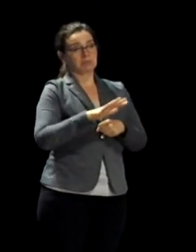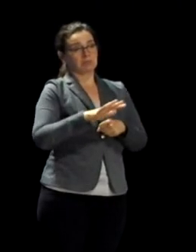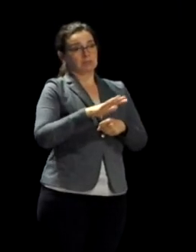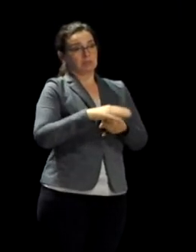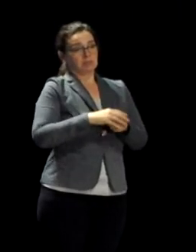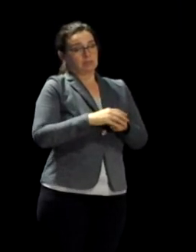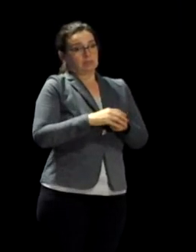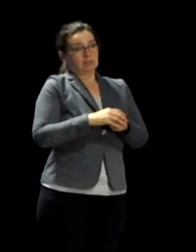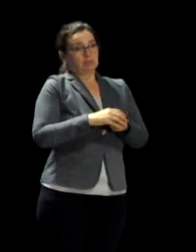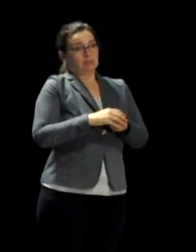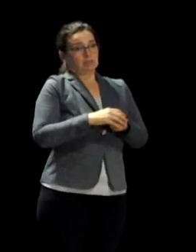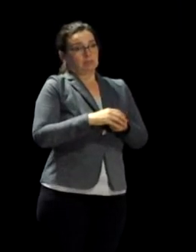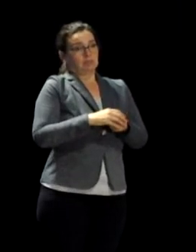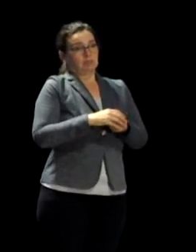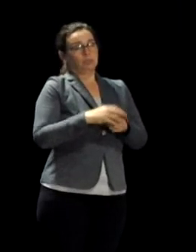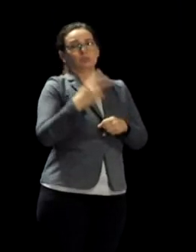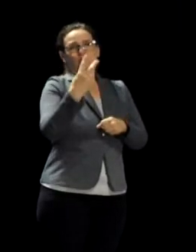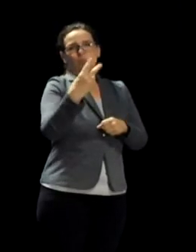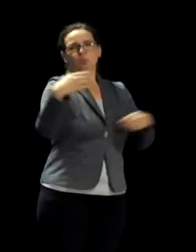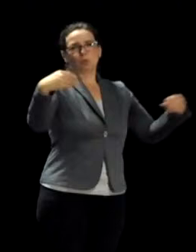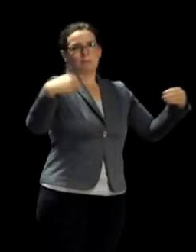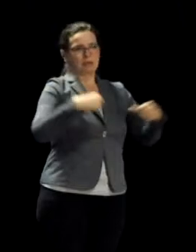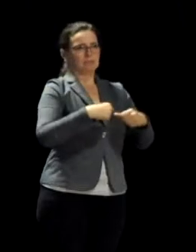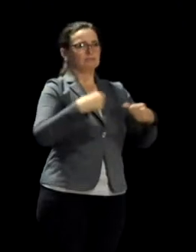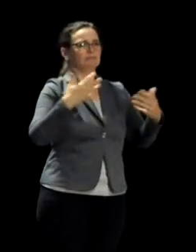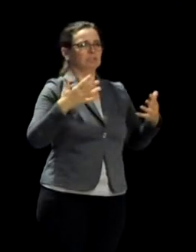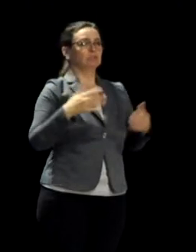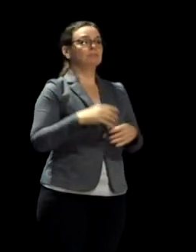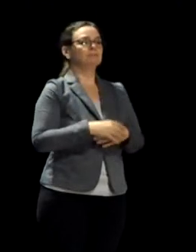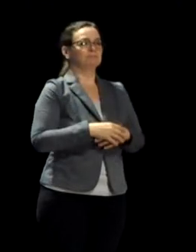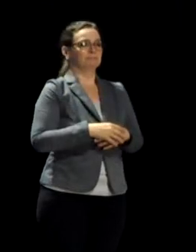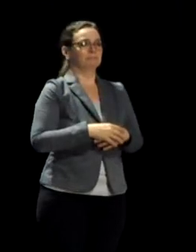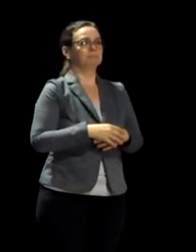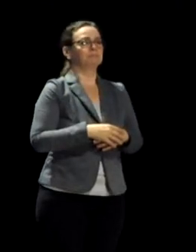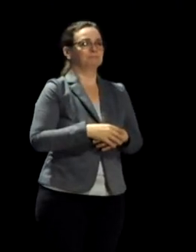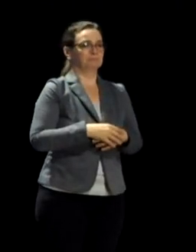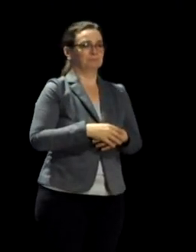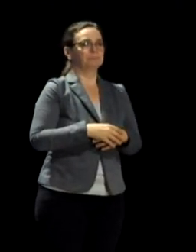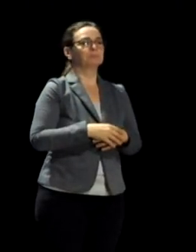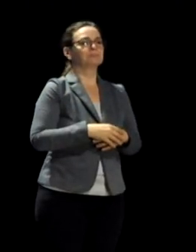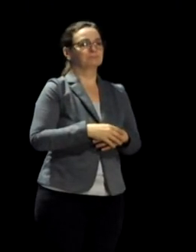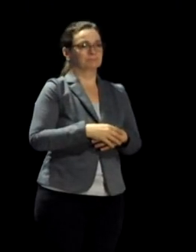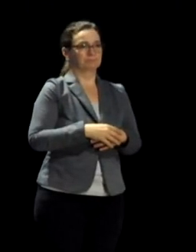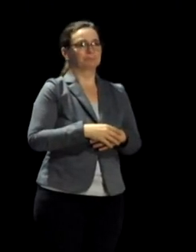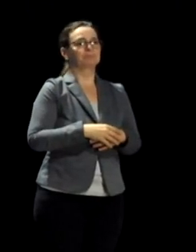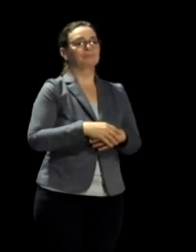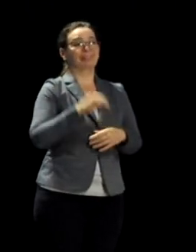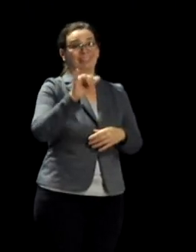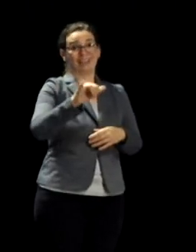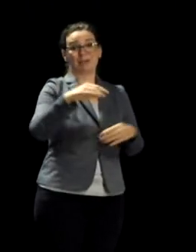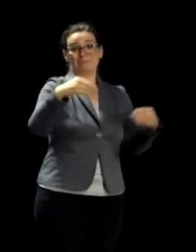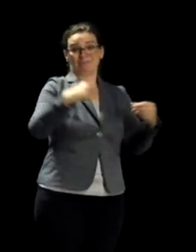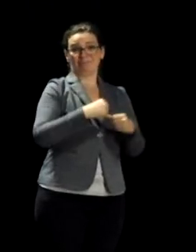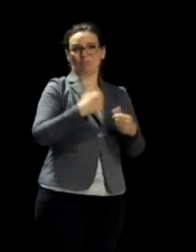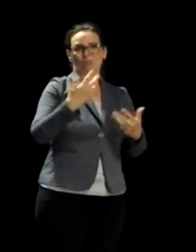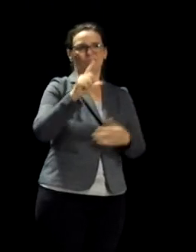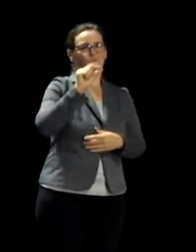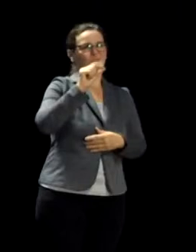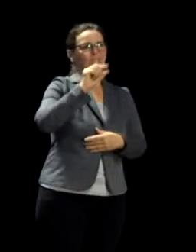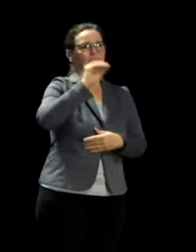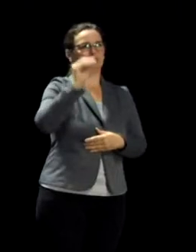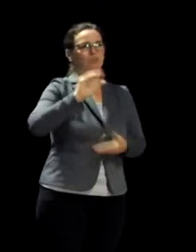day. We had 2 payments, which was down 20%. That payment was down 20%. That reflected the June